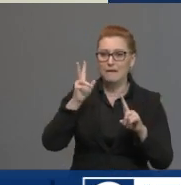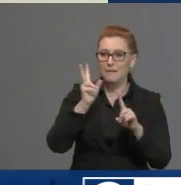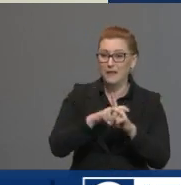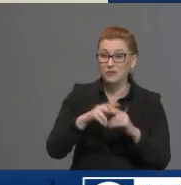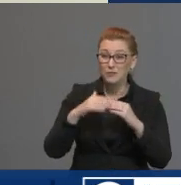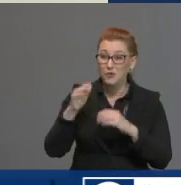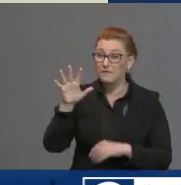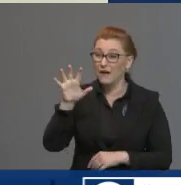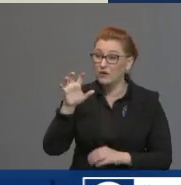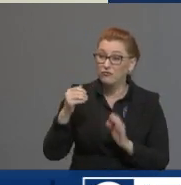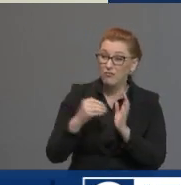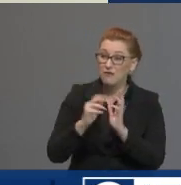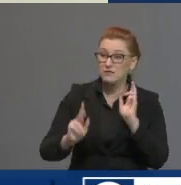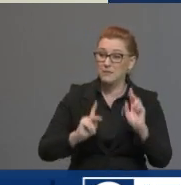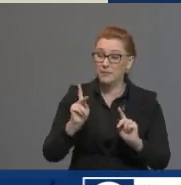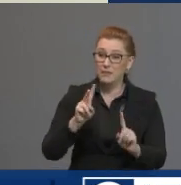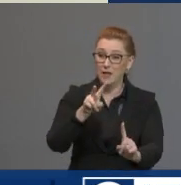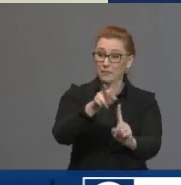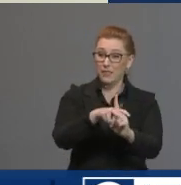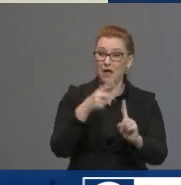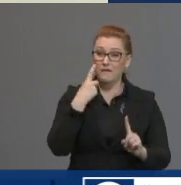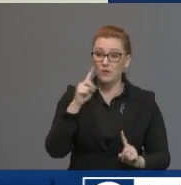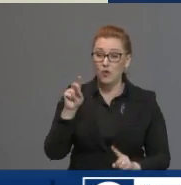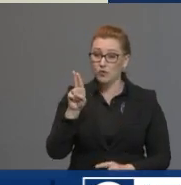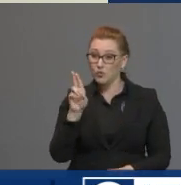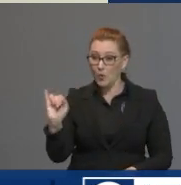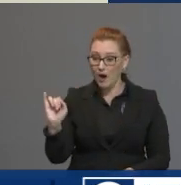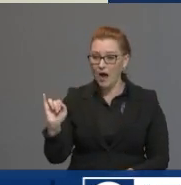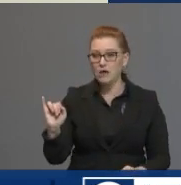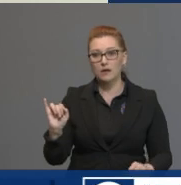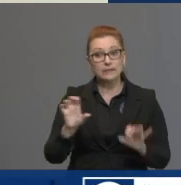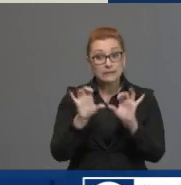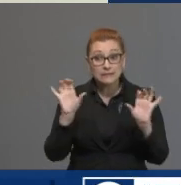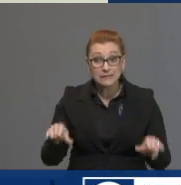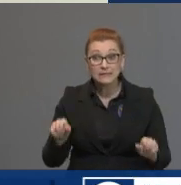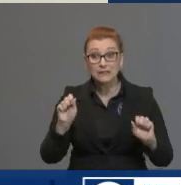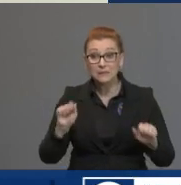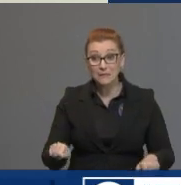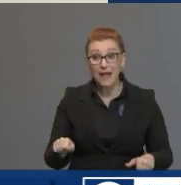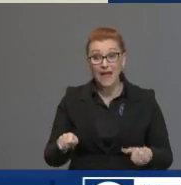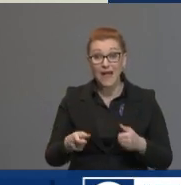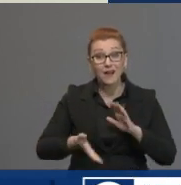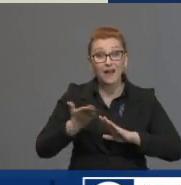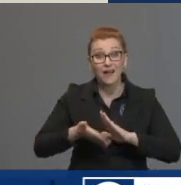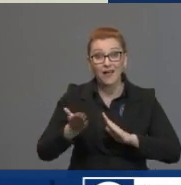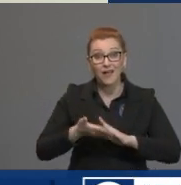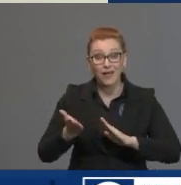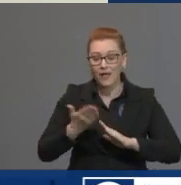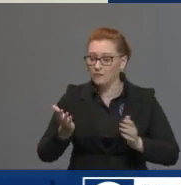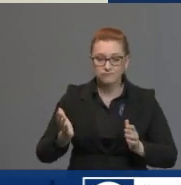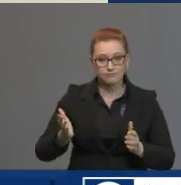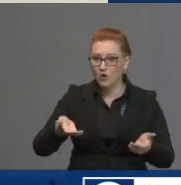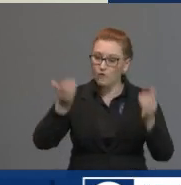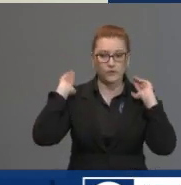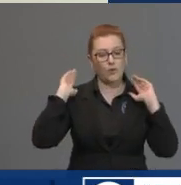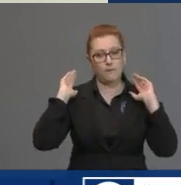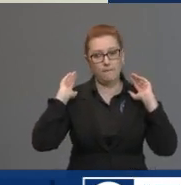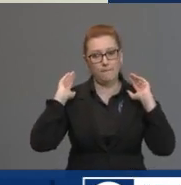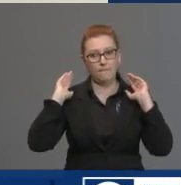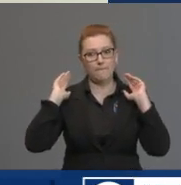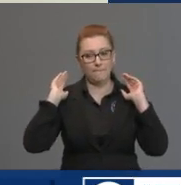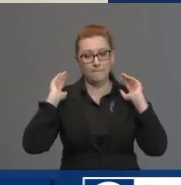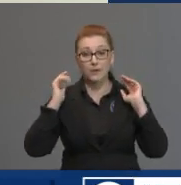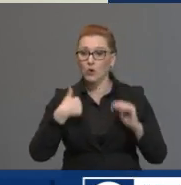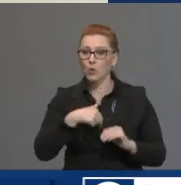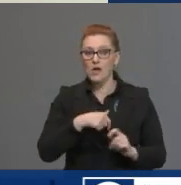Over 500,000 people in the state of Arizona have applied for these benefits. The system has been overwhelmed.